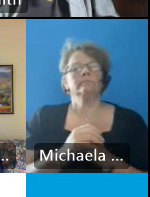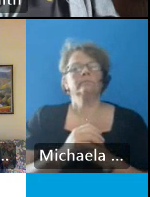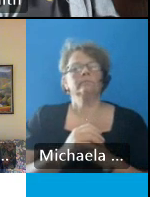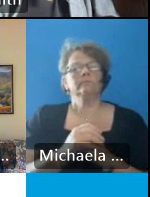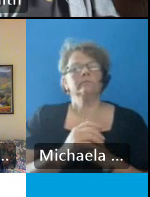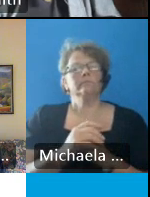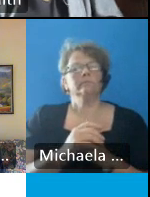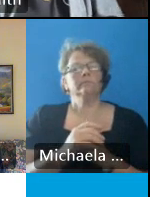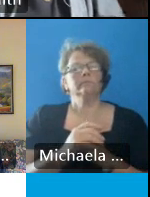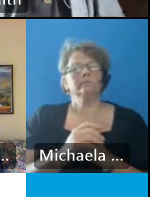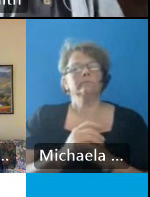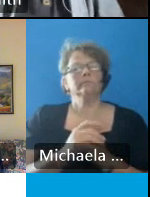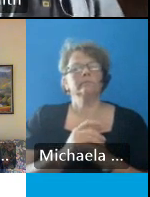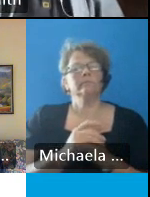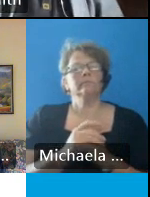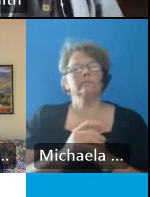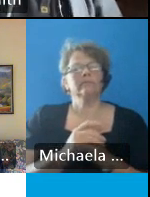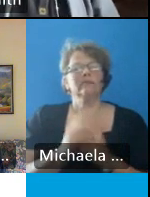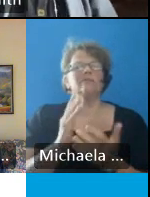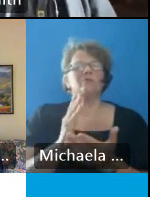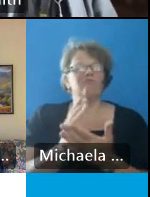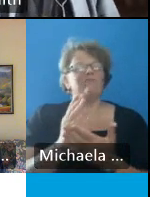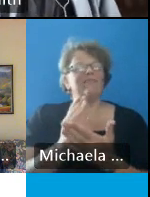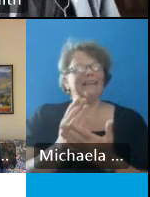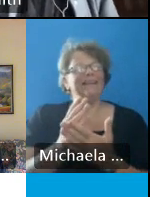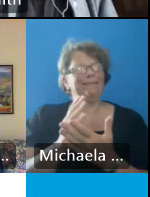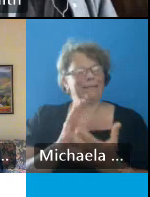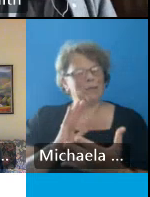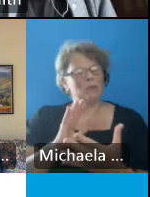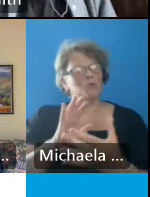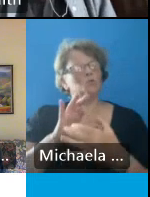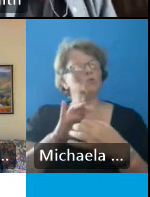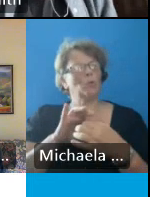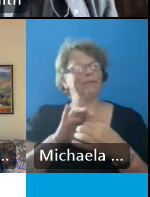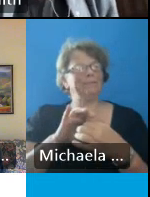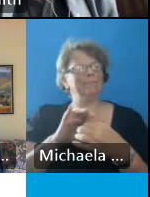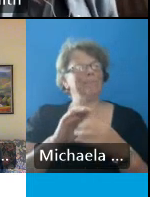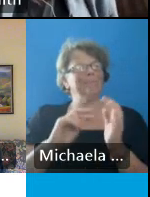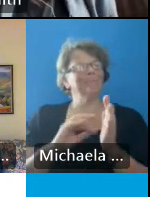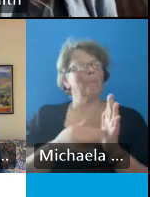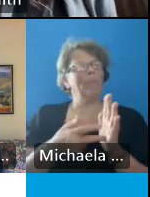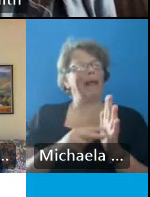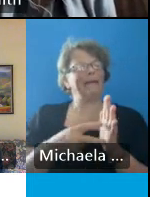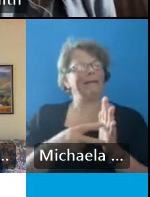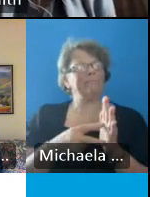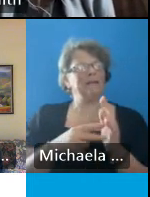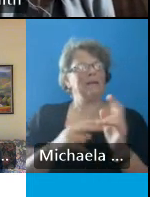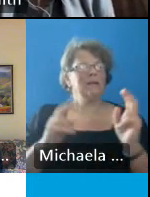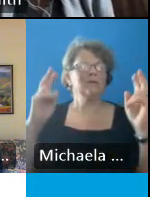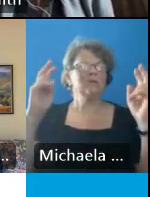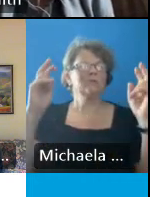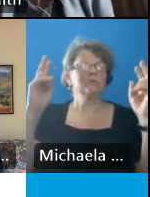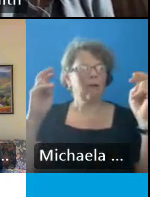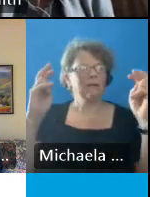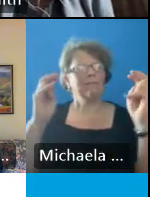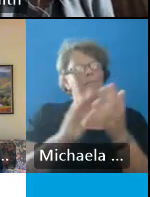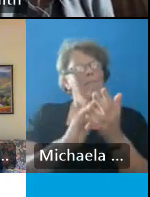this is what we're calling our joint forward plan. It was a title that was created by NHS